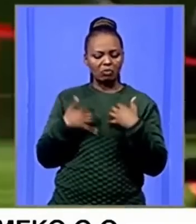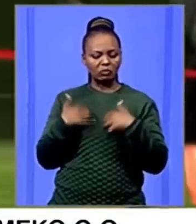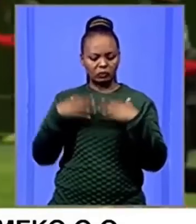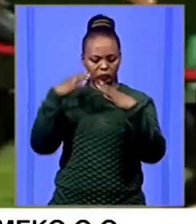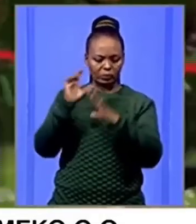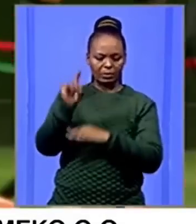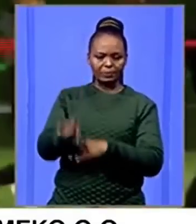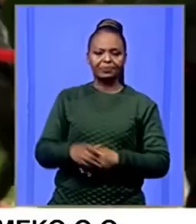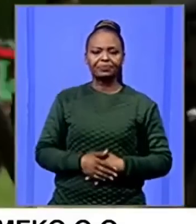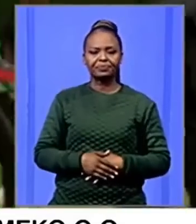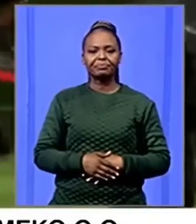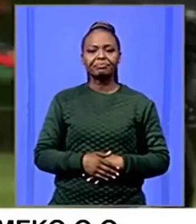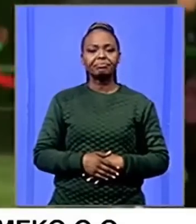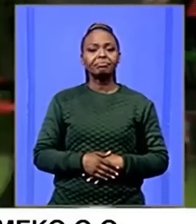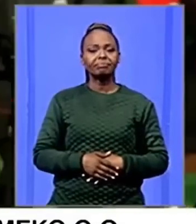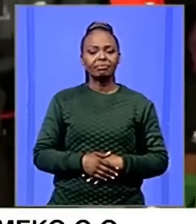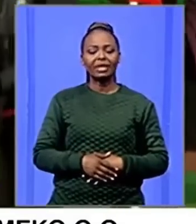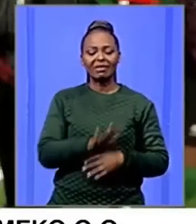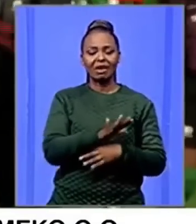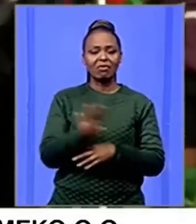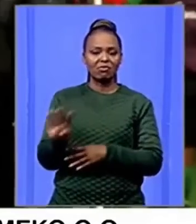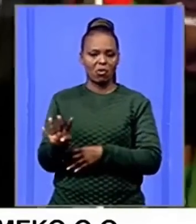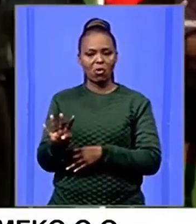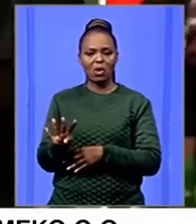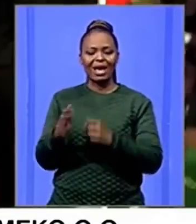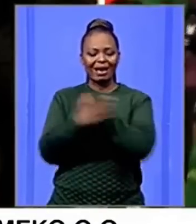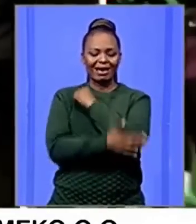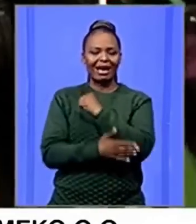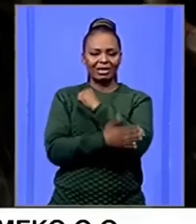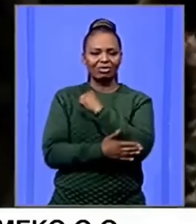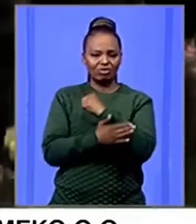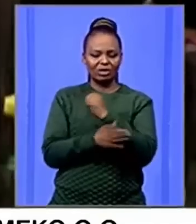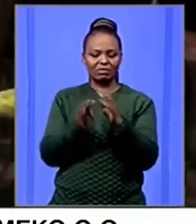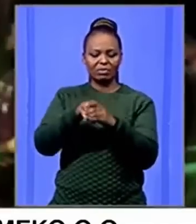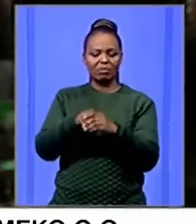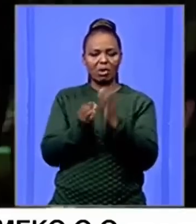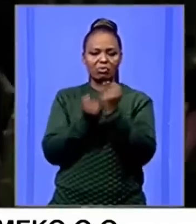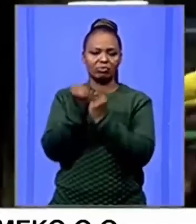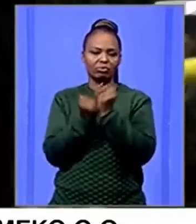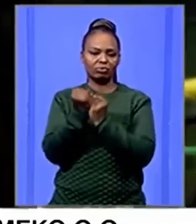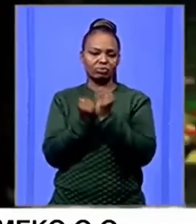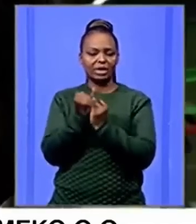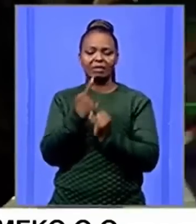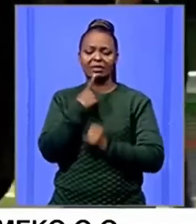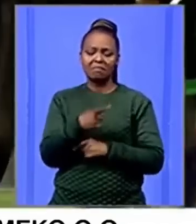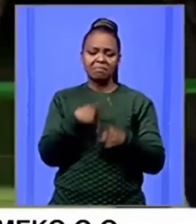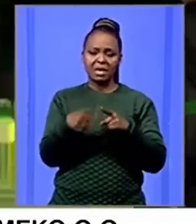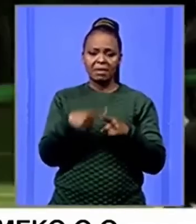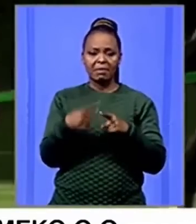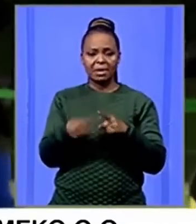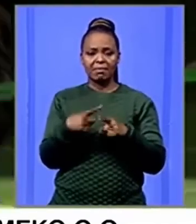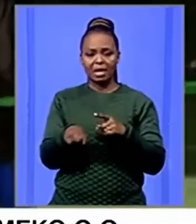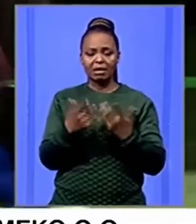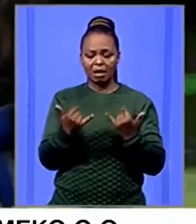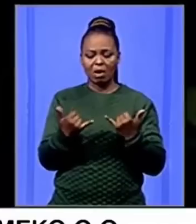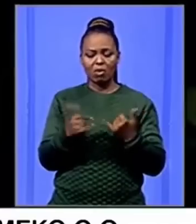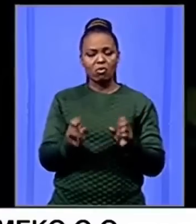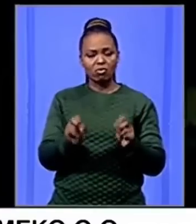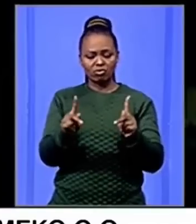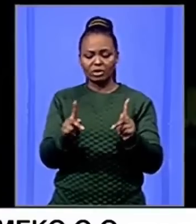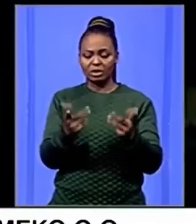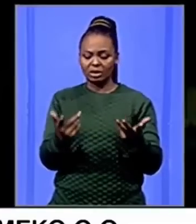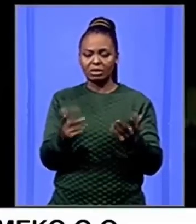a bo 54 lefaseng e ikemišeditše go šoma gabotse. This is the biggest stage, at the end of the day,